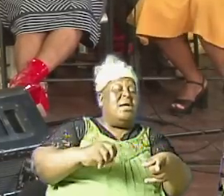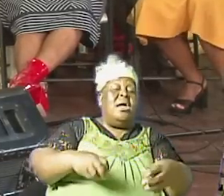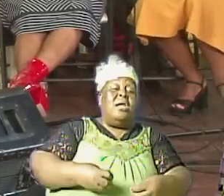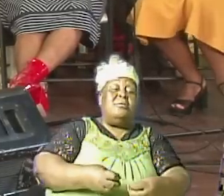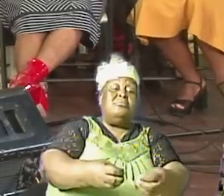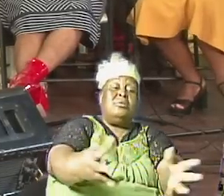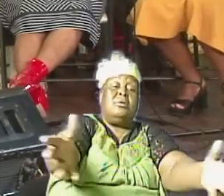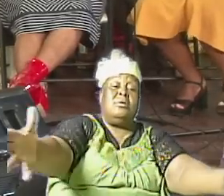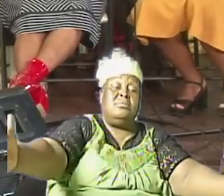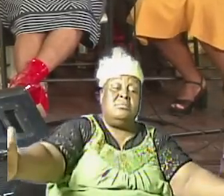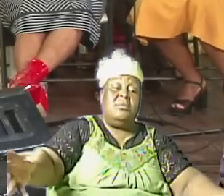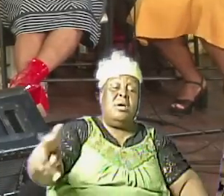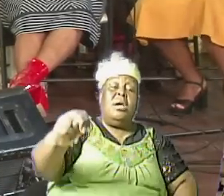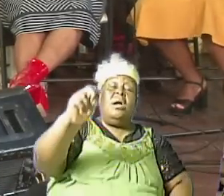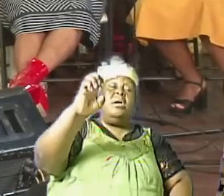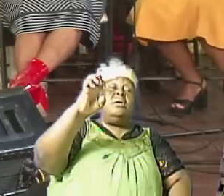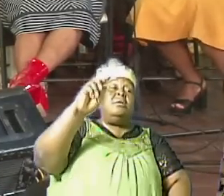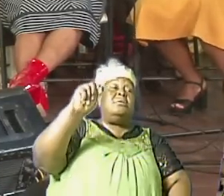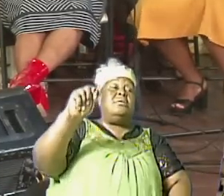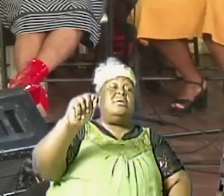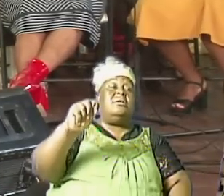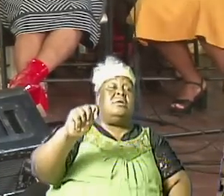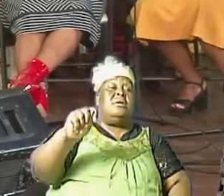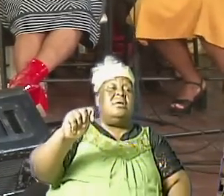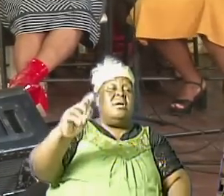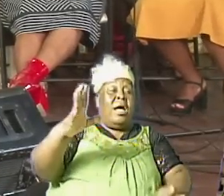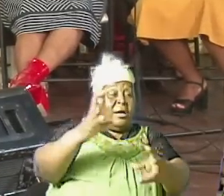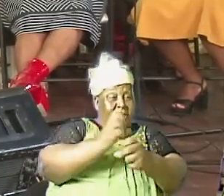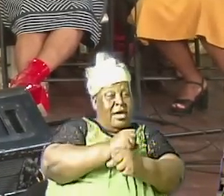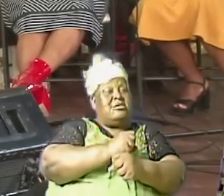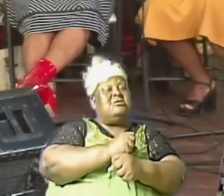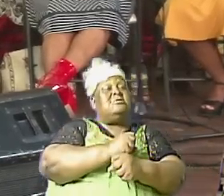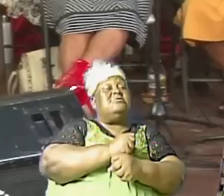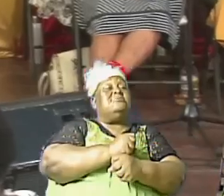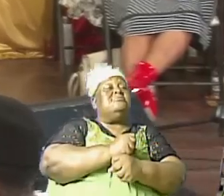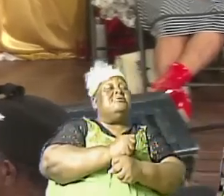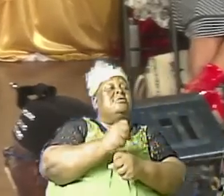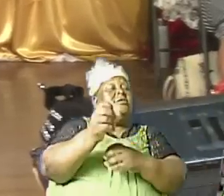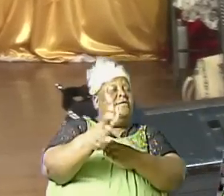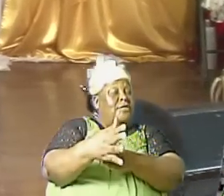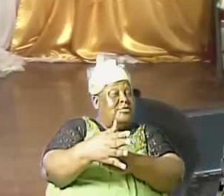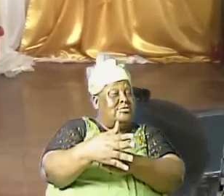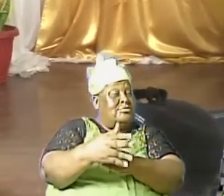and let down your net and catch some fish.